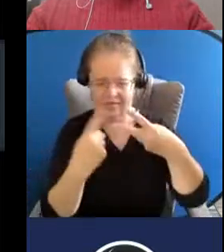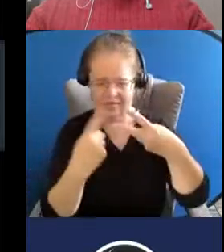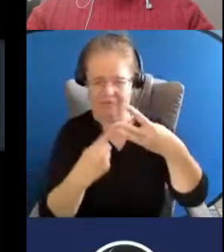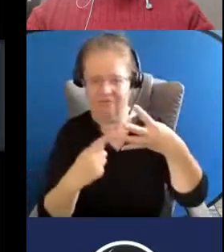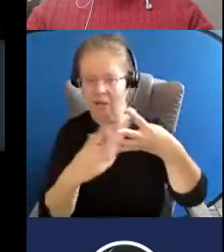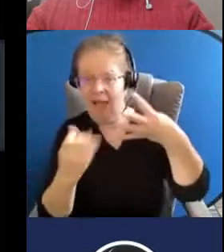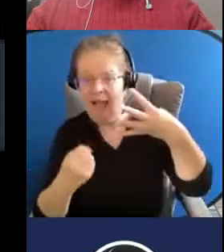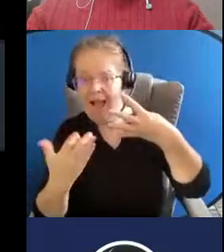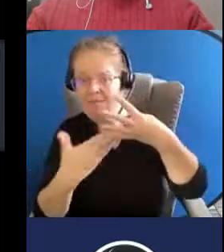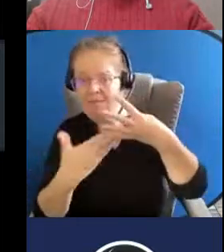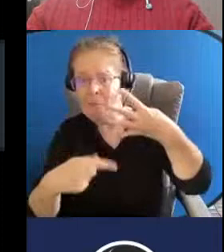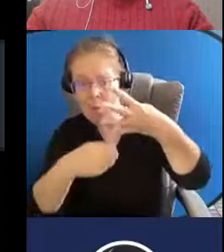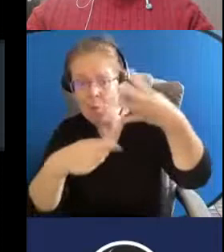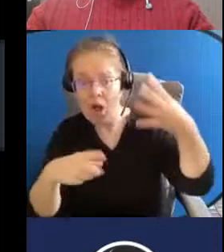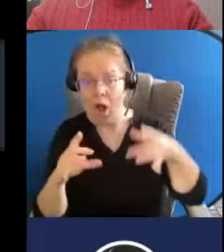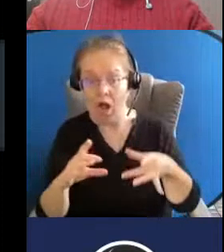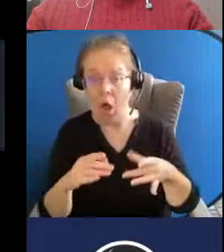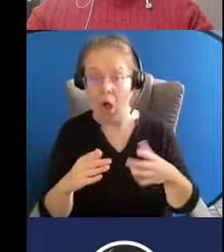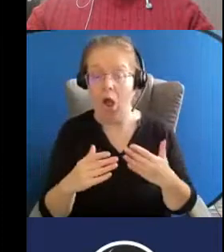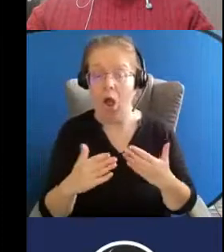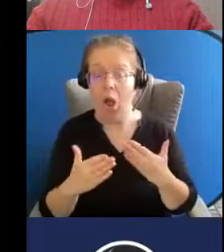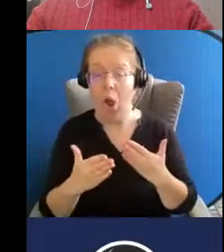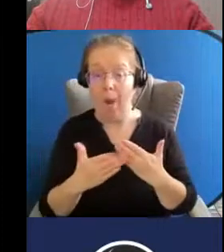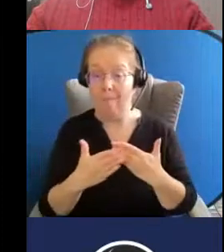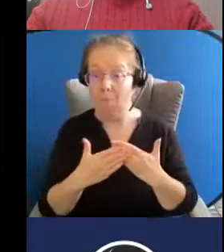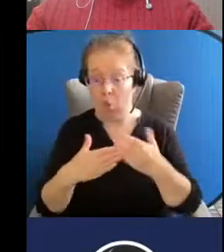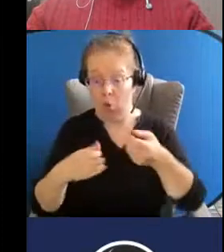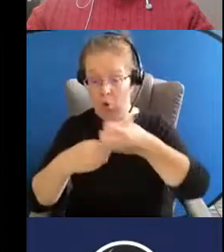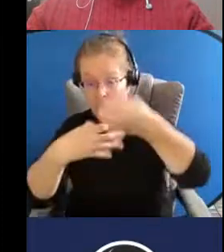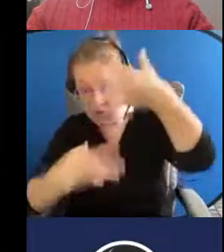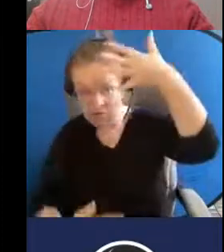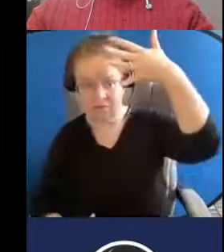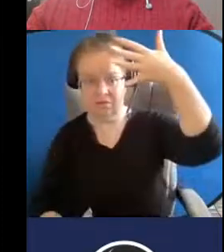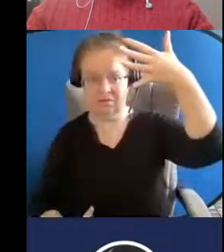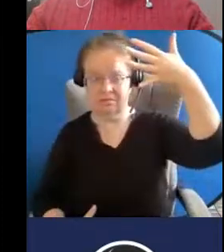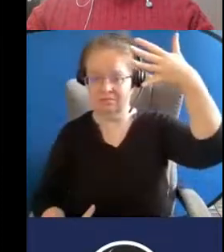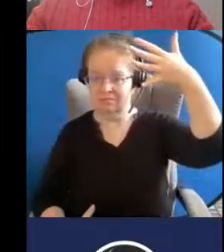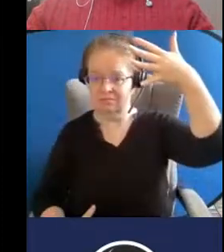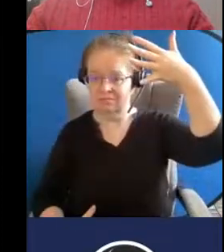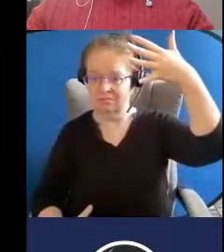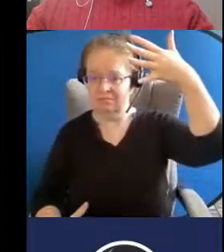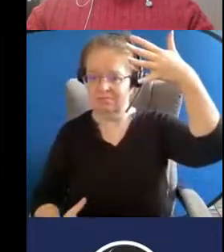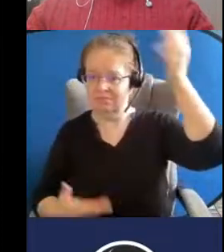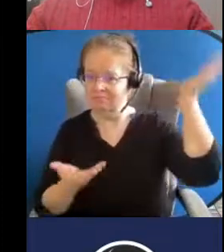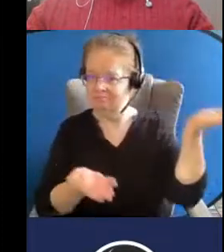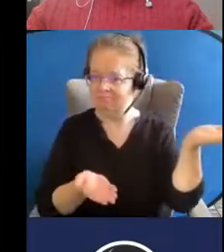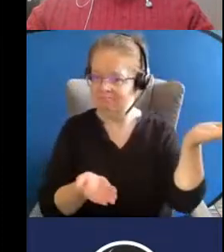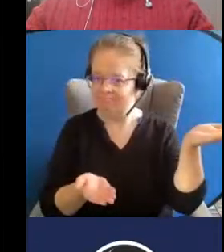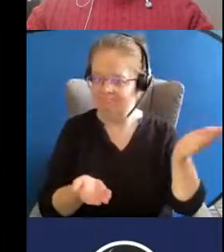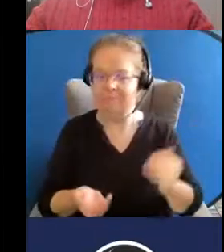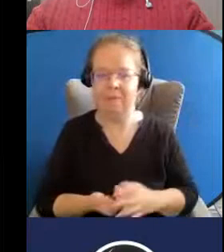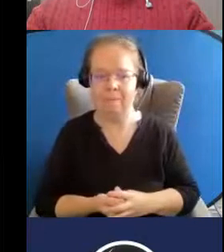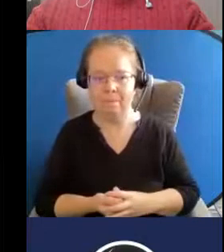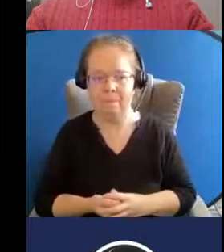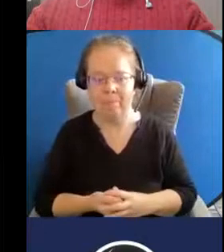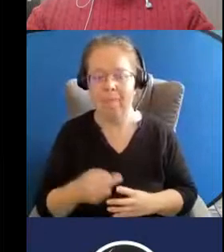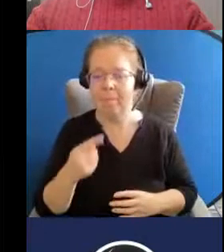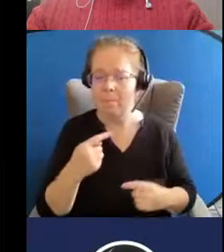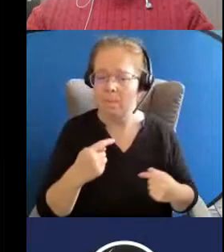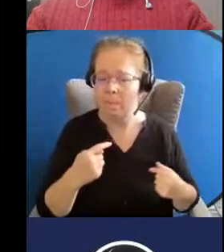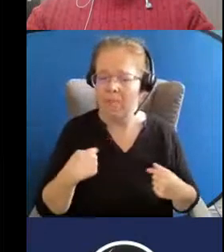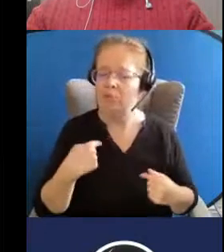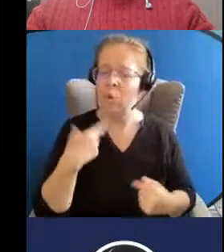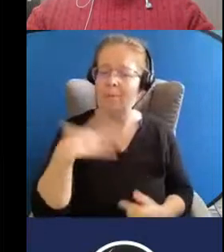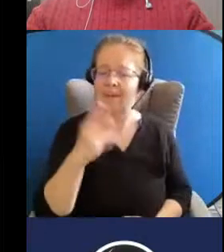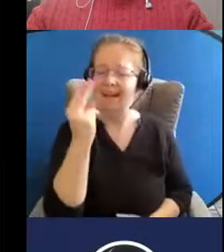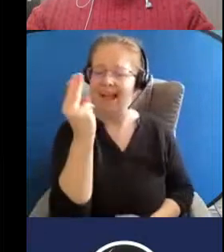there's literally a link that says, open up the rest of these things, and you can go and click on those. And also in regards to the way we design